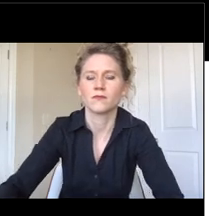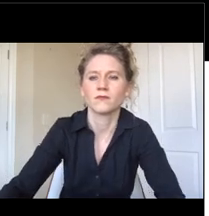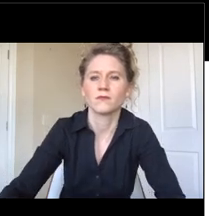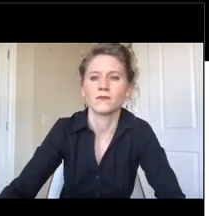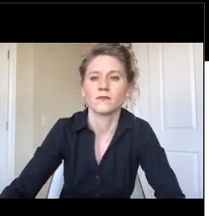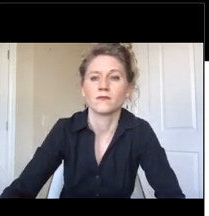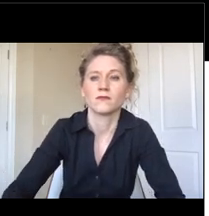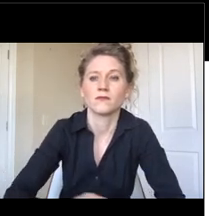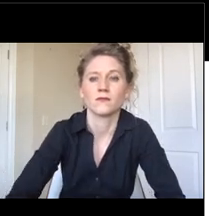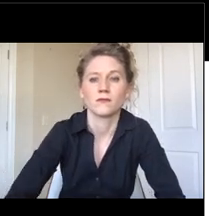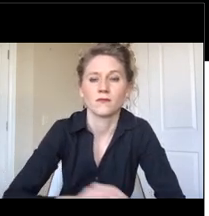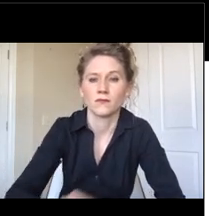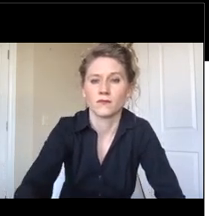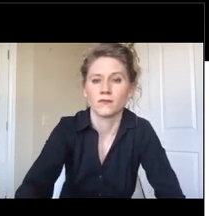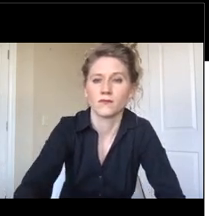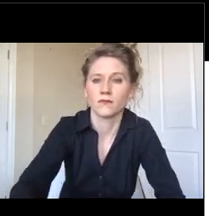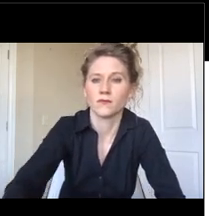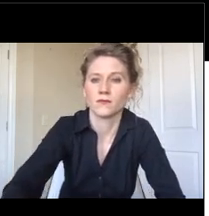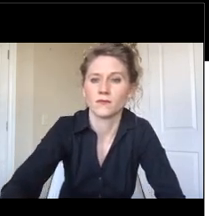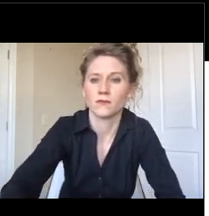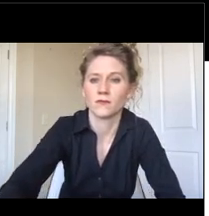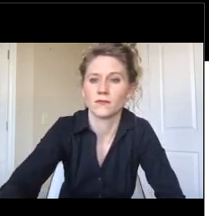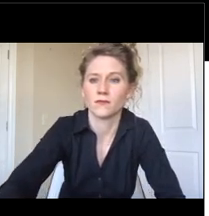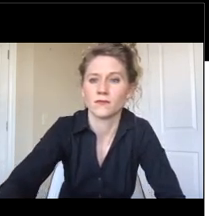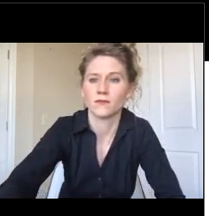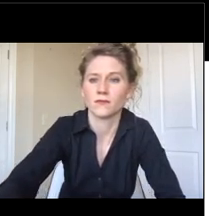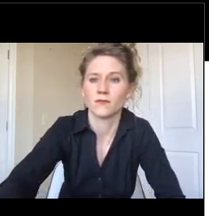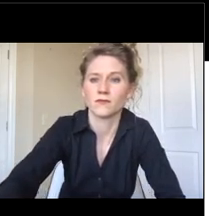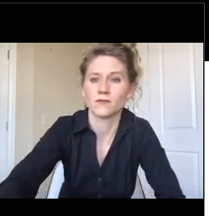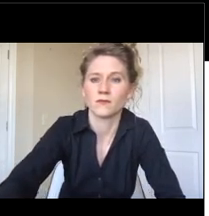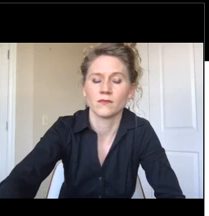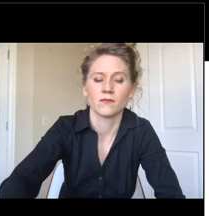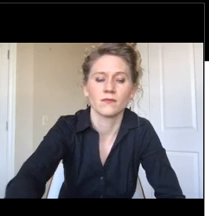seal. We're getting outstanding